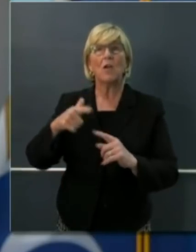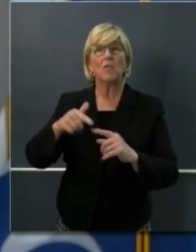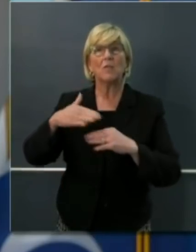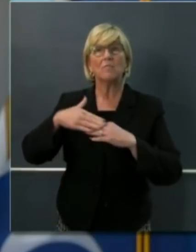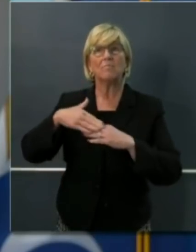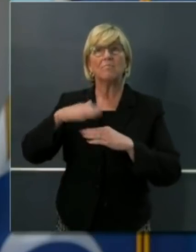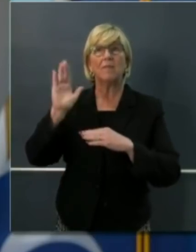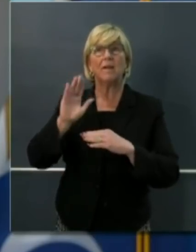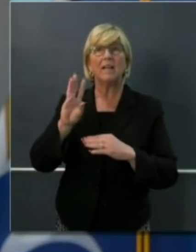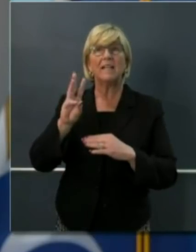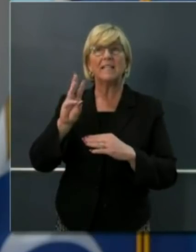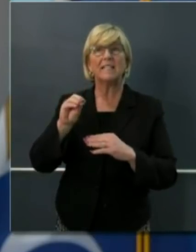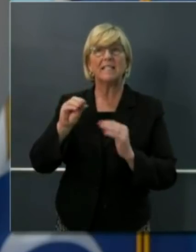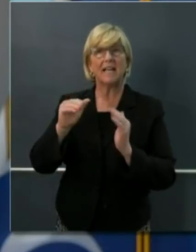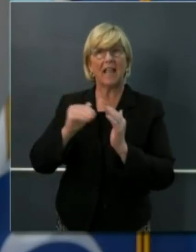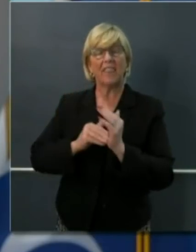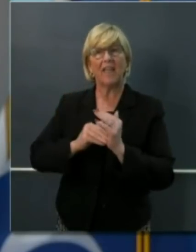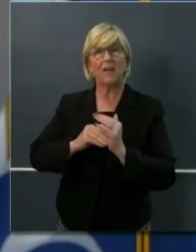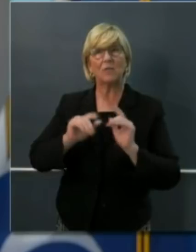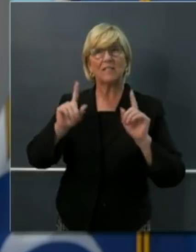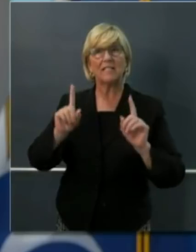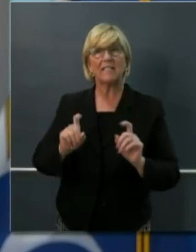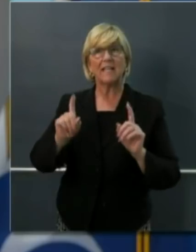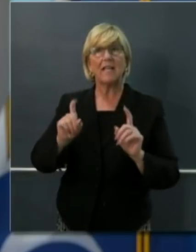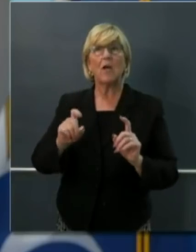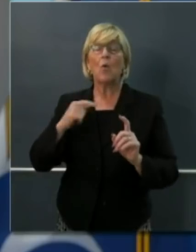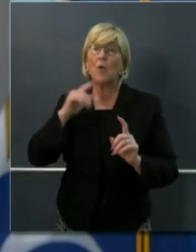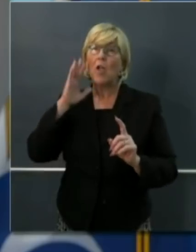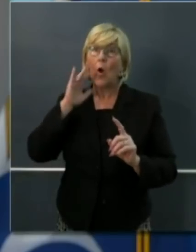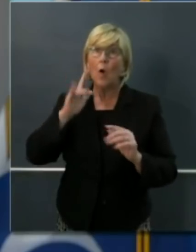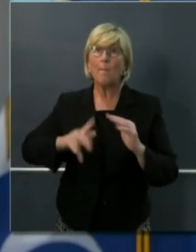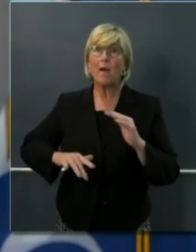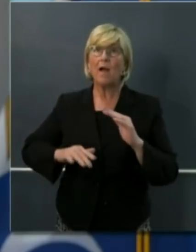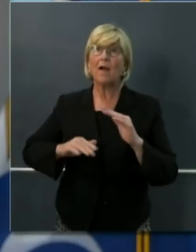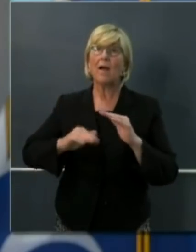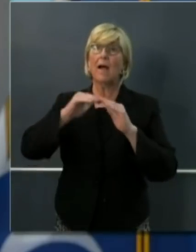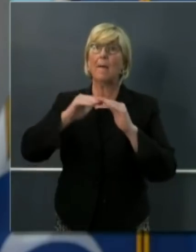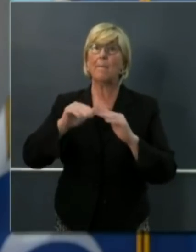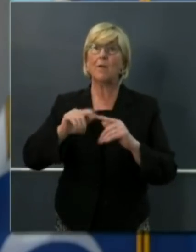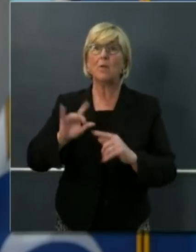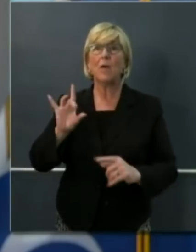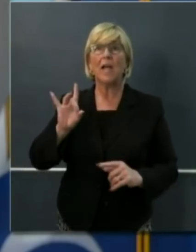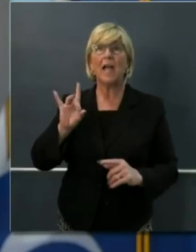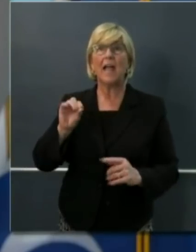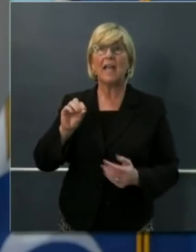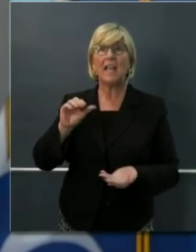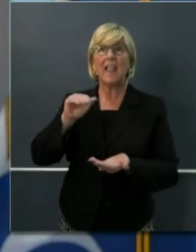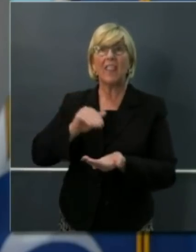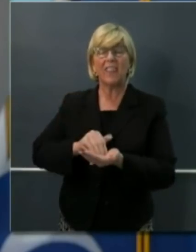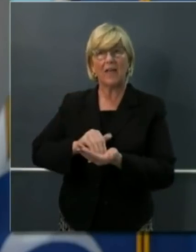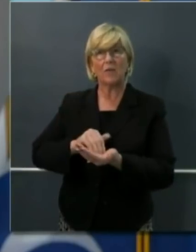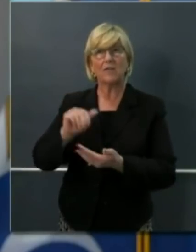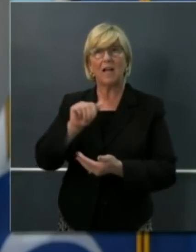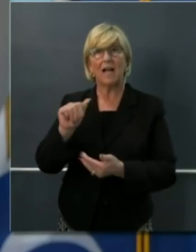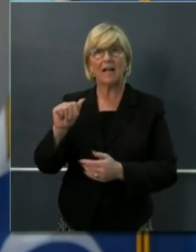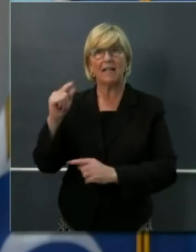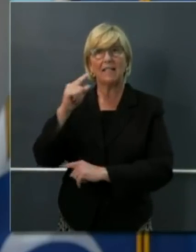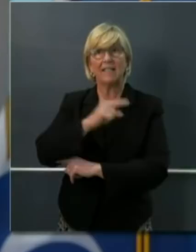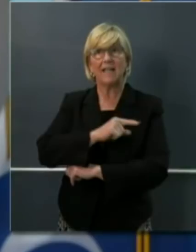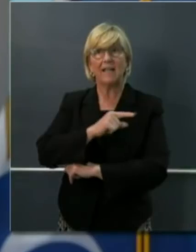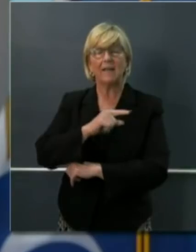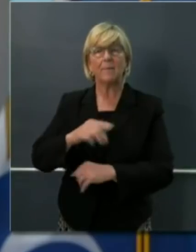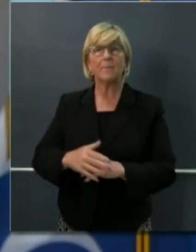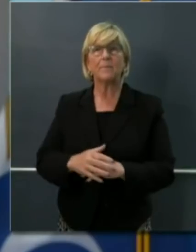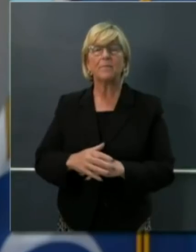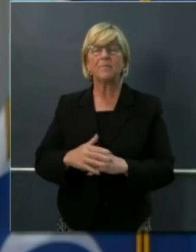of 60,000 tests. We're hoping to get closer to 80,000. So it's 60 to 80,000 is the framework, the minimum